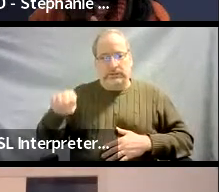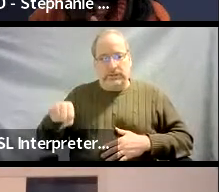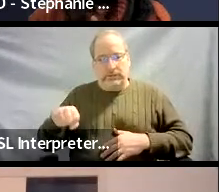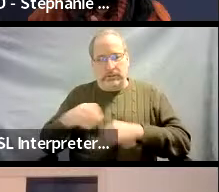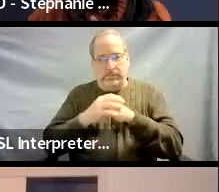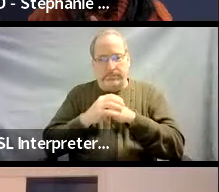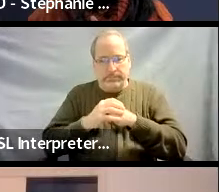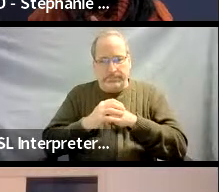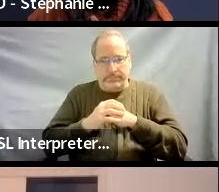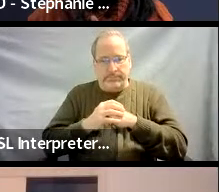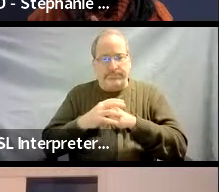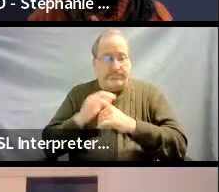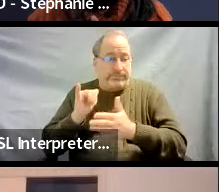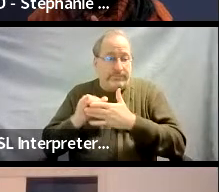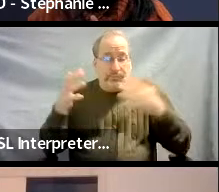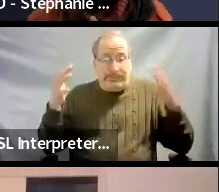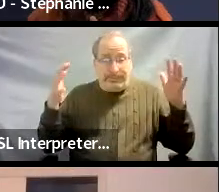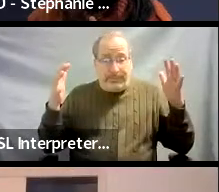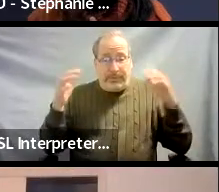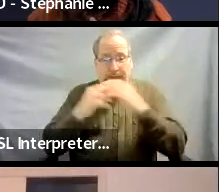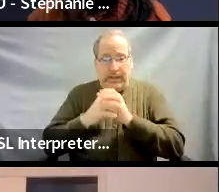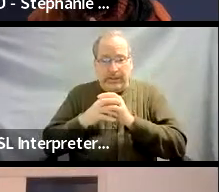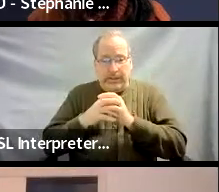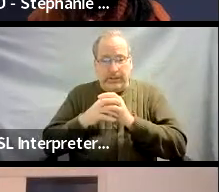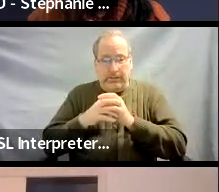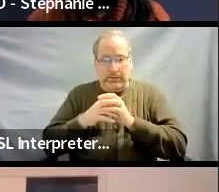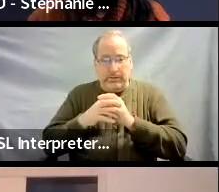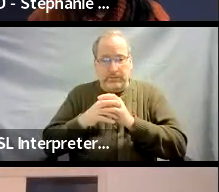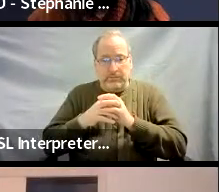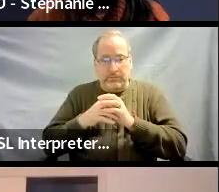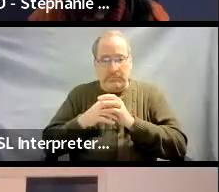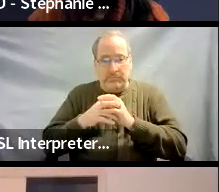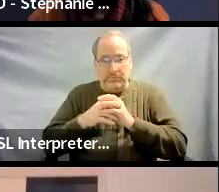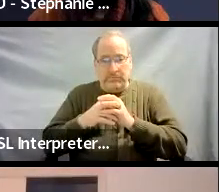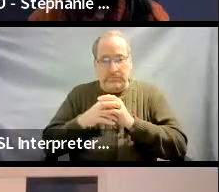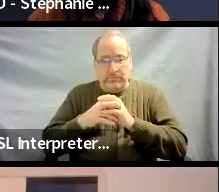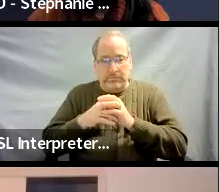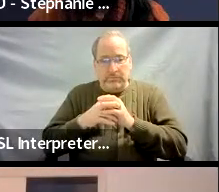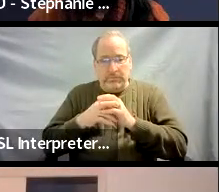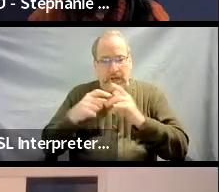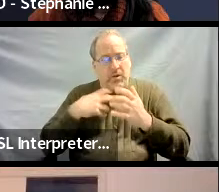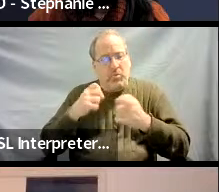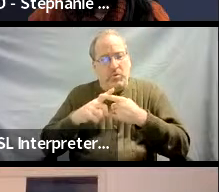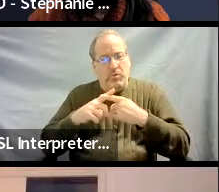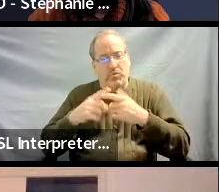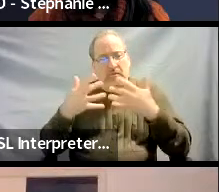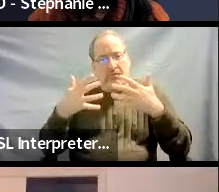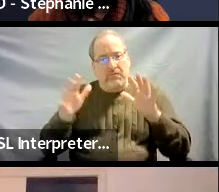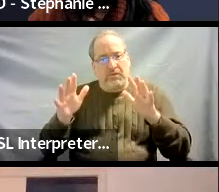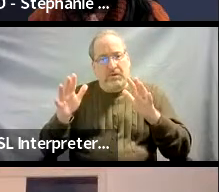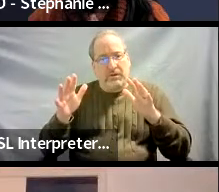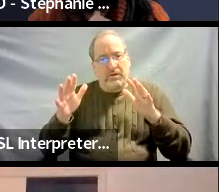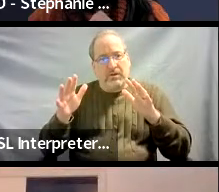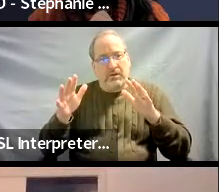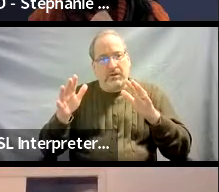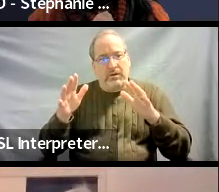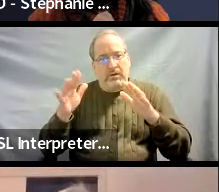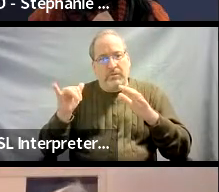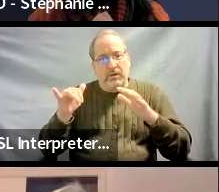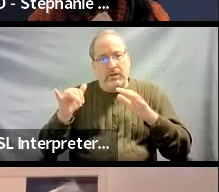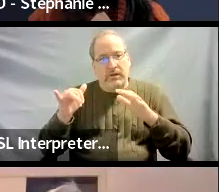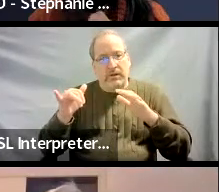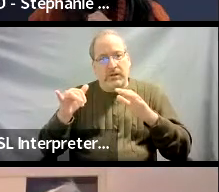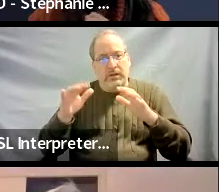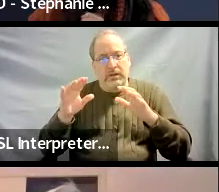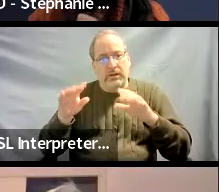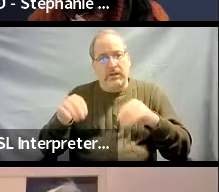And so that's it. I just, it's just a real quick update, but I just want to finish by really giving